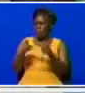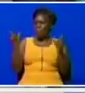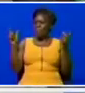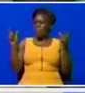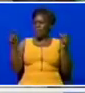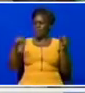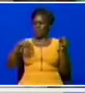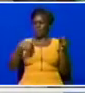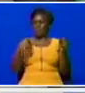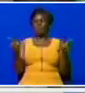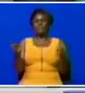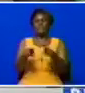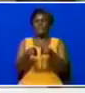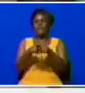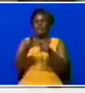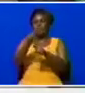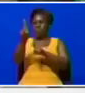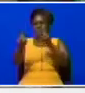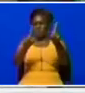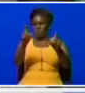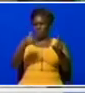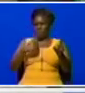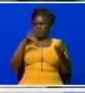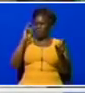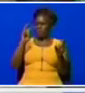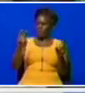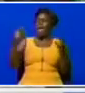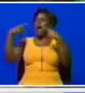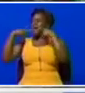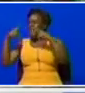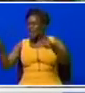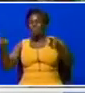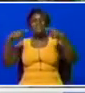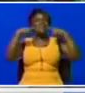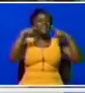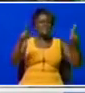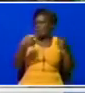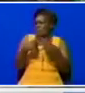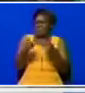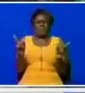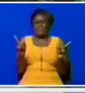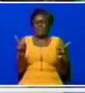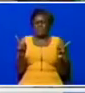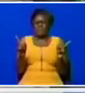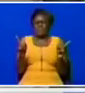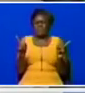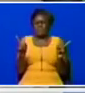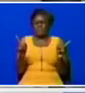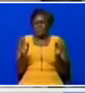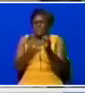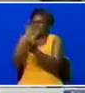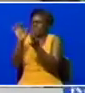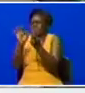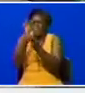we've also been raising the same queries, because we've seen the results being tabulated, but we are not able to know the